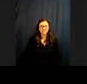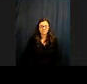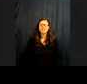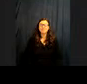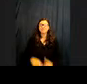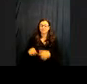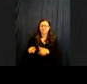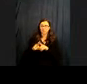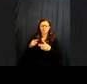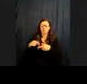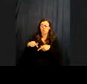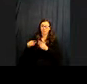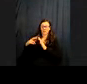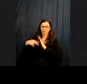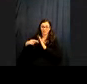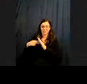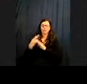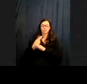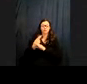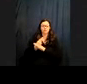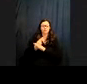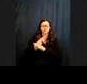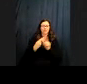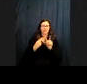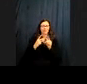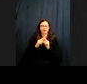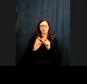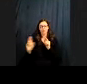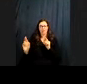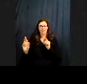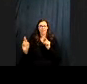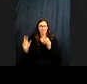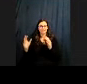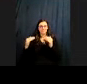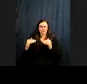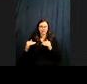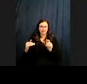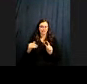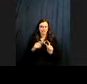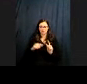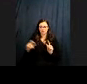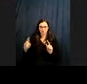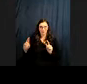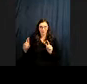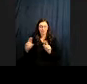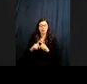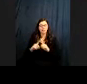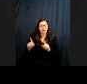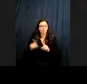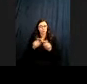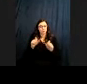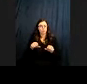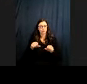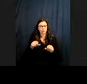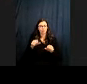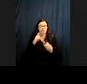them, you're using the convention of left to right, the next line, left to right. But you could also do, for instance,